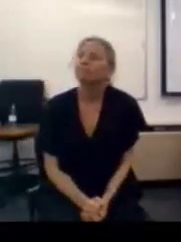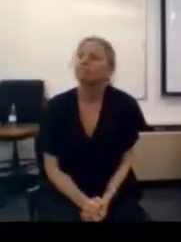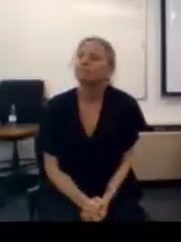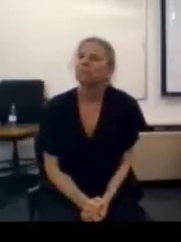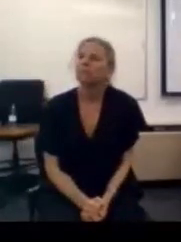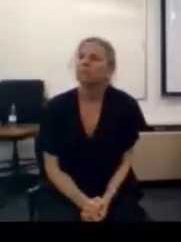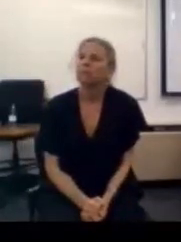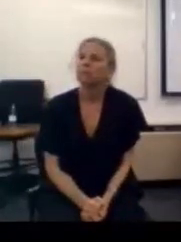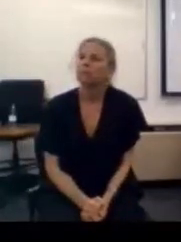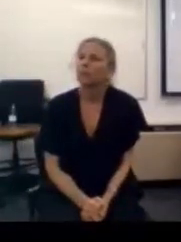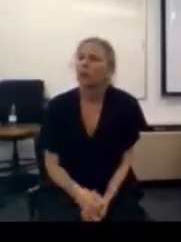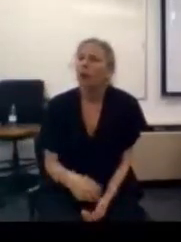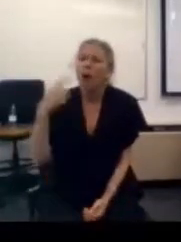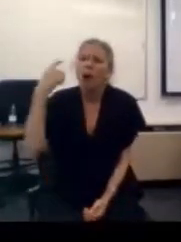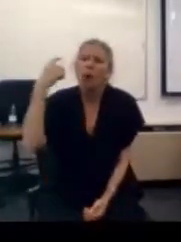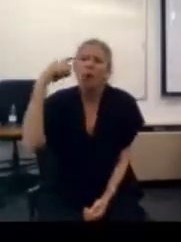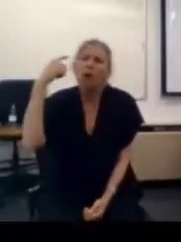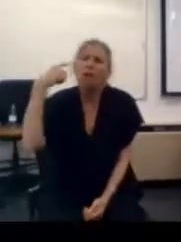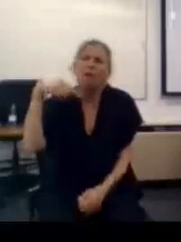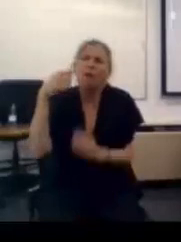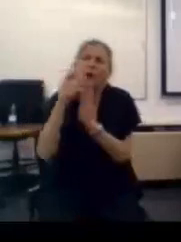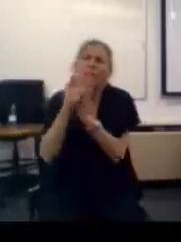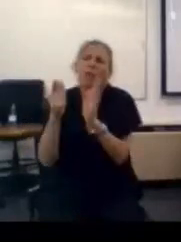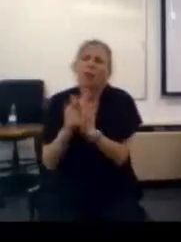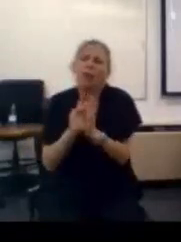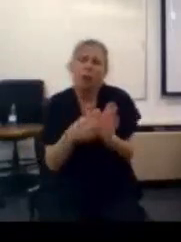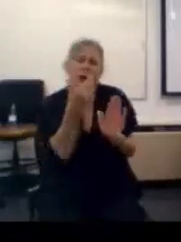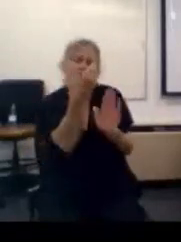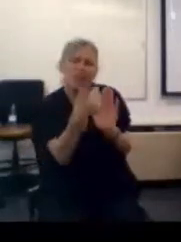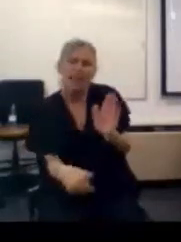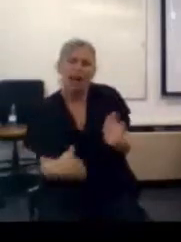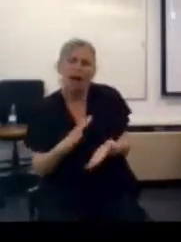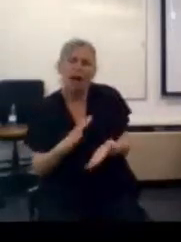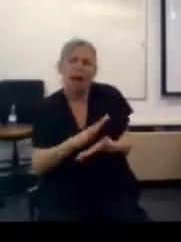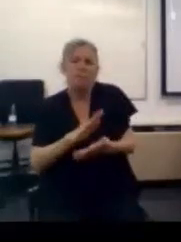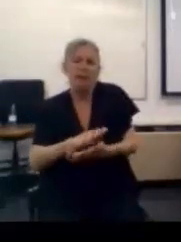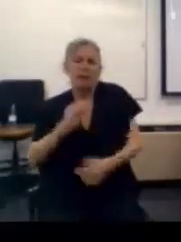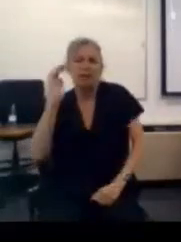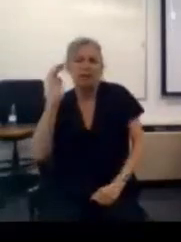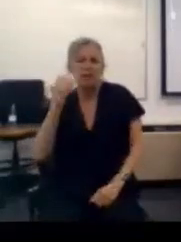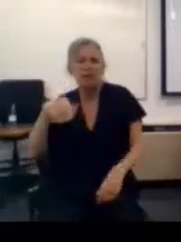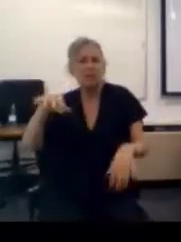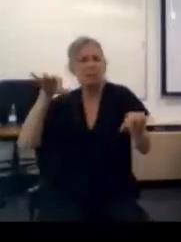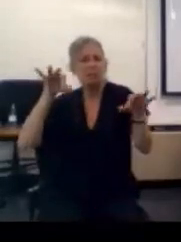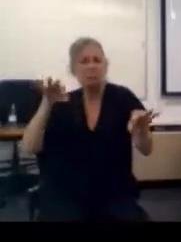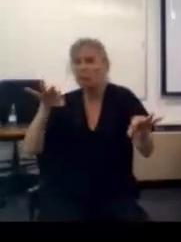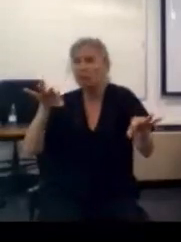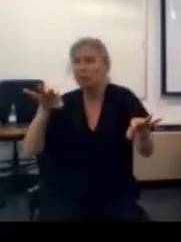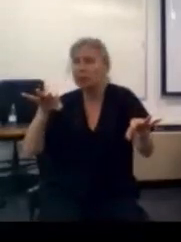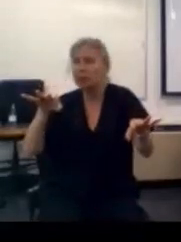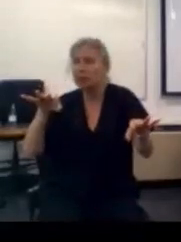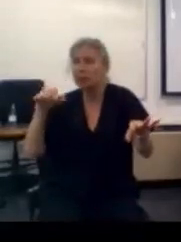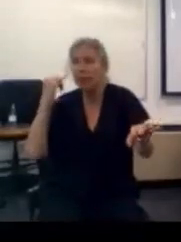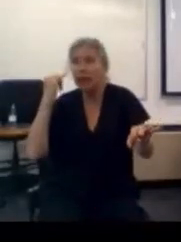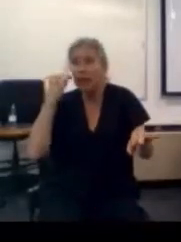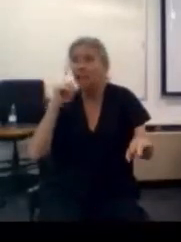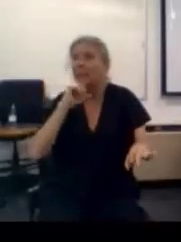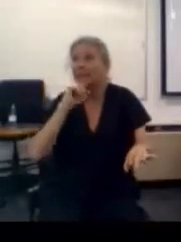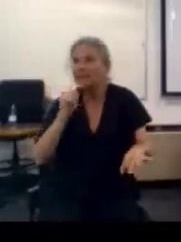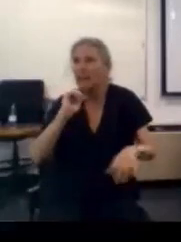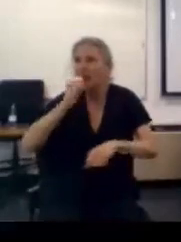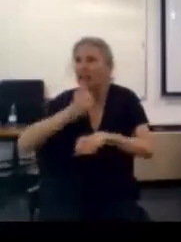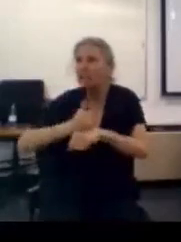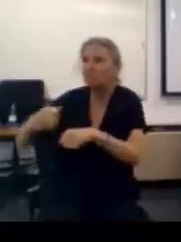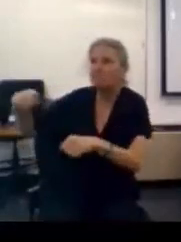ask you this. What is the purpose of having a law in the book that looks so grand when people talk about